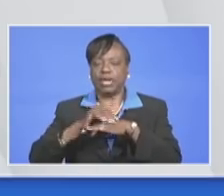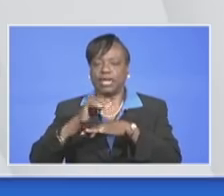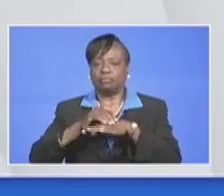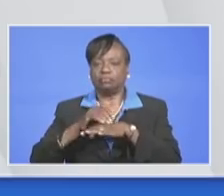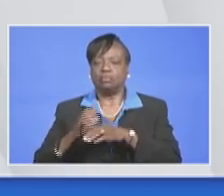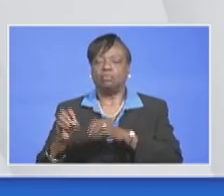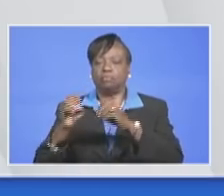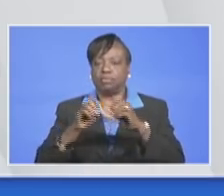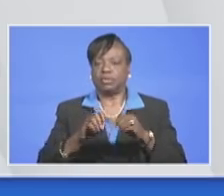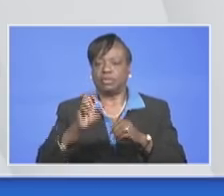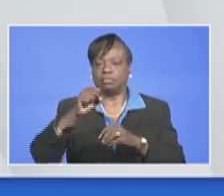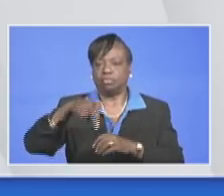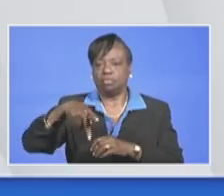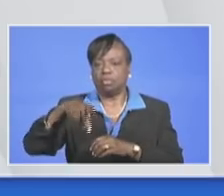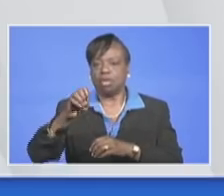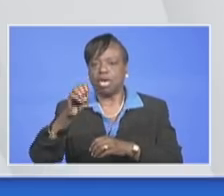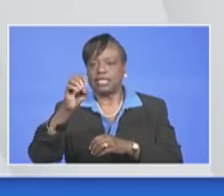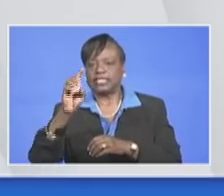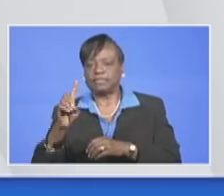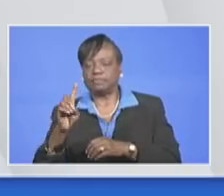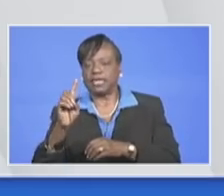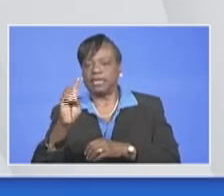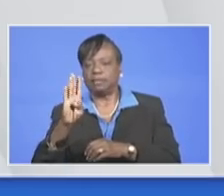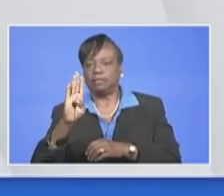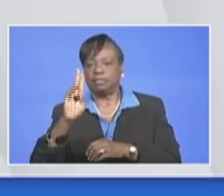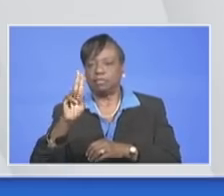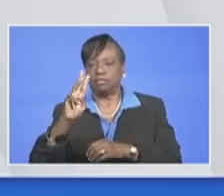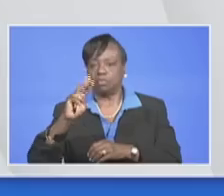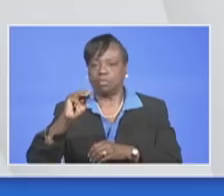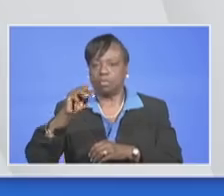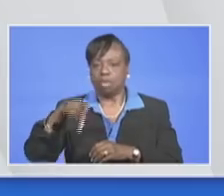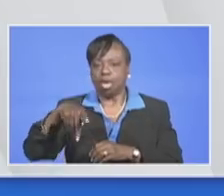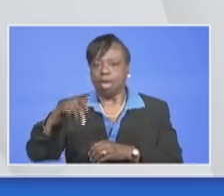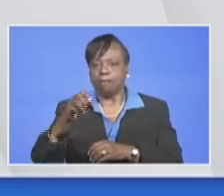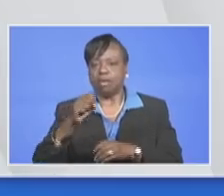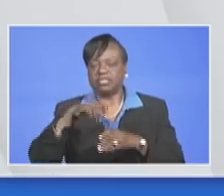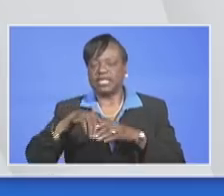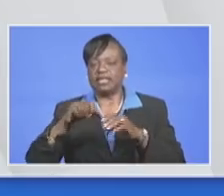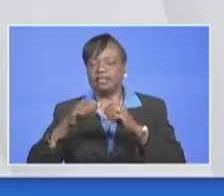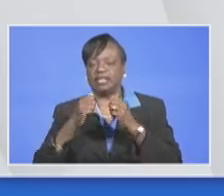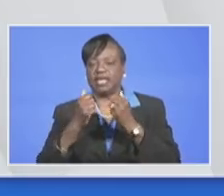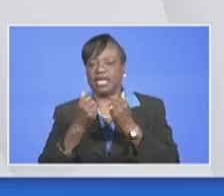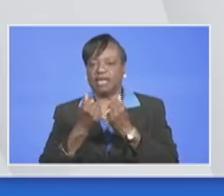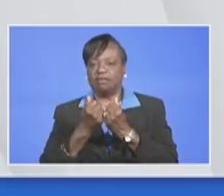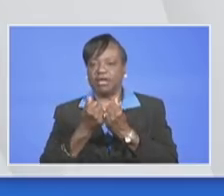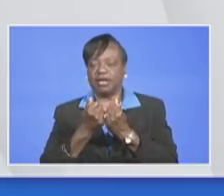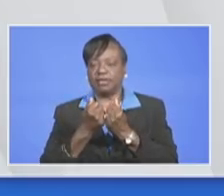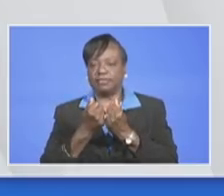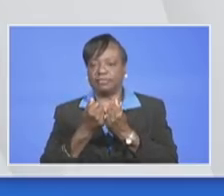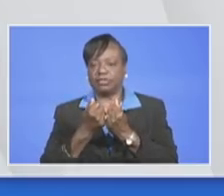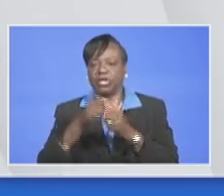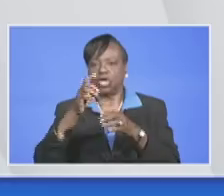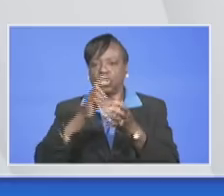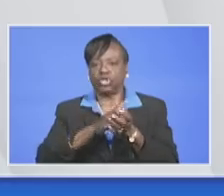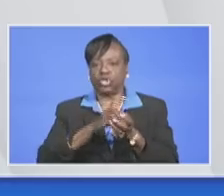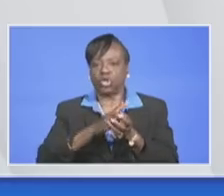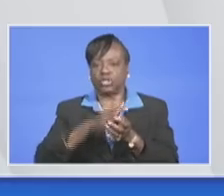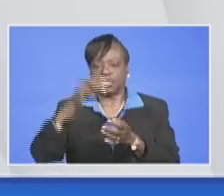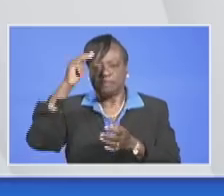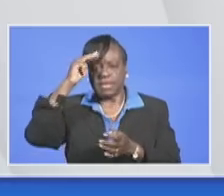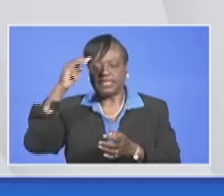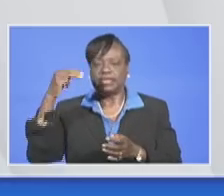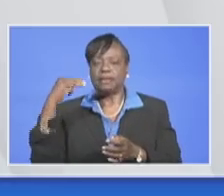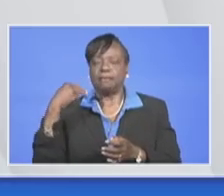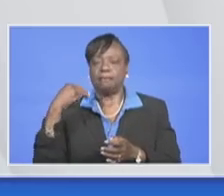area to quieten traffic. I will tell you that Dr. Minnis, as the Member of Parliament for that area, put